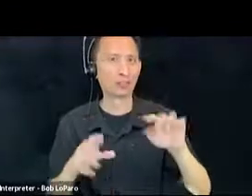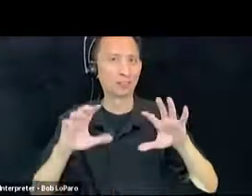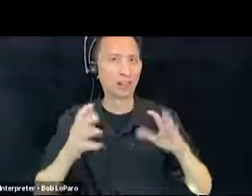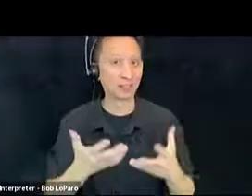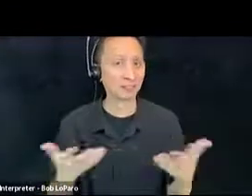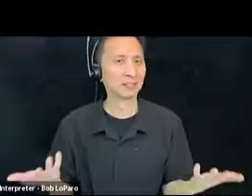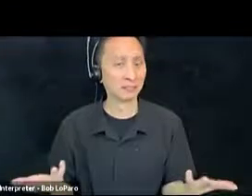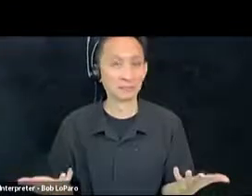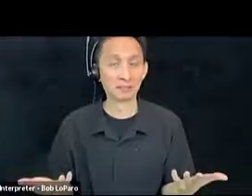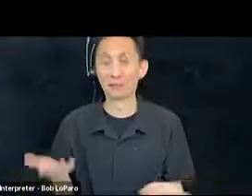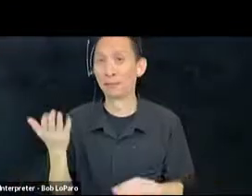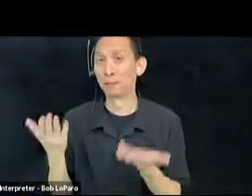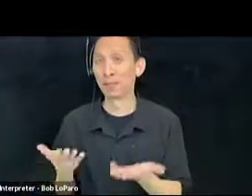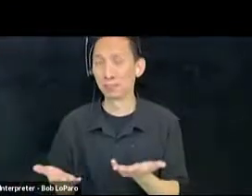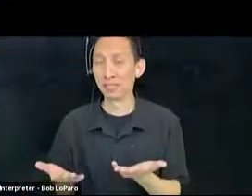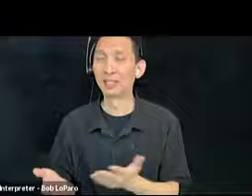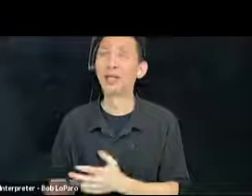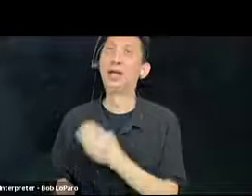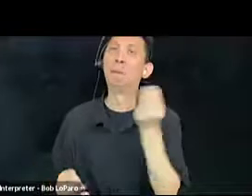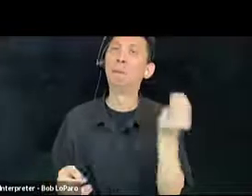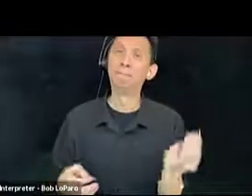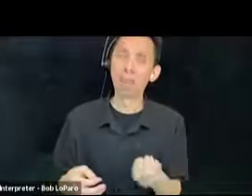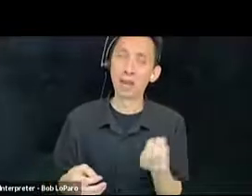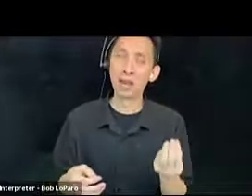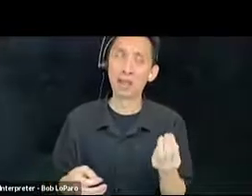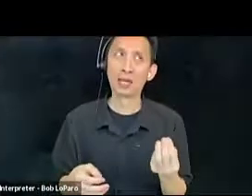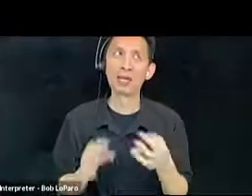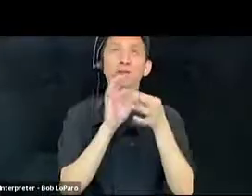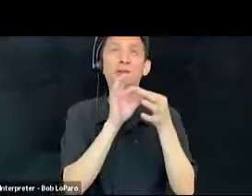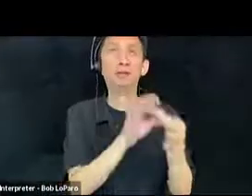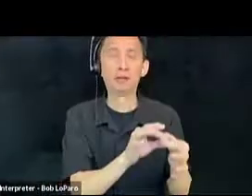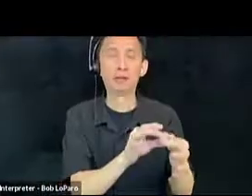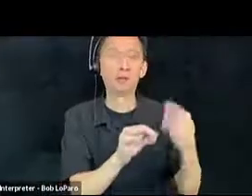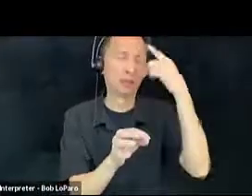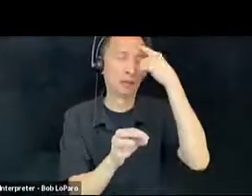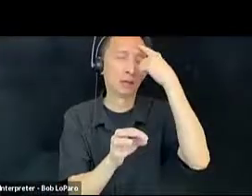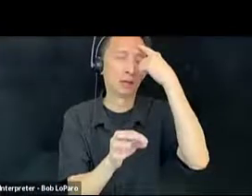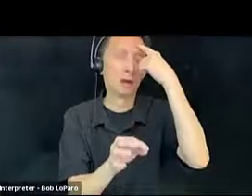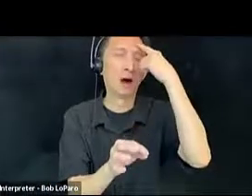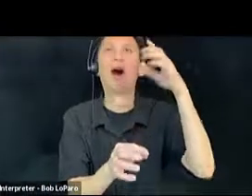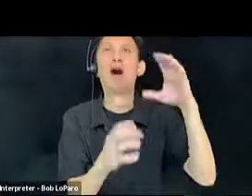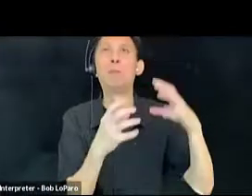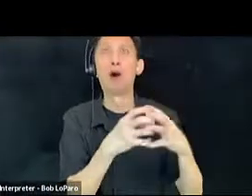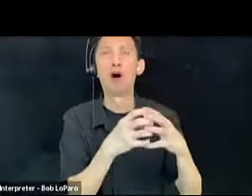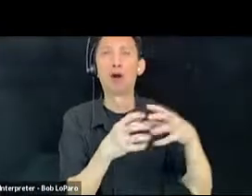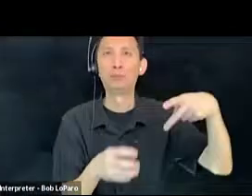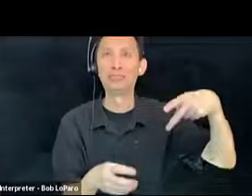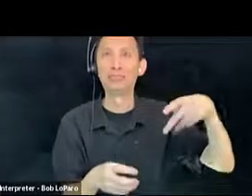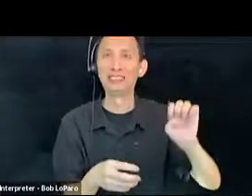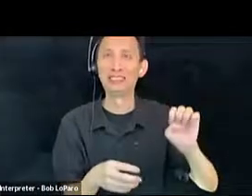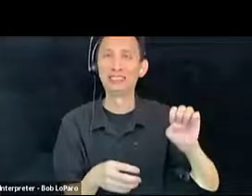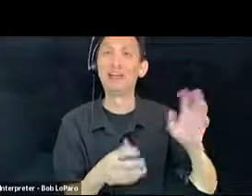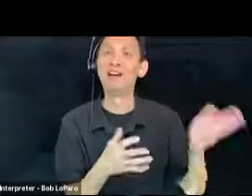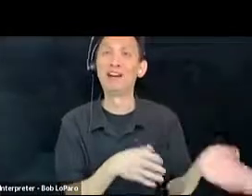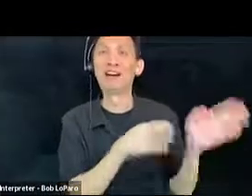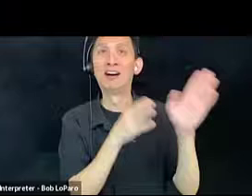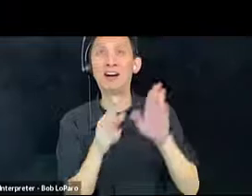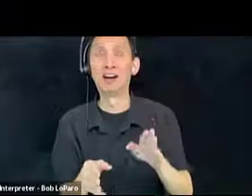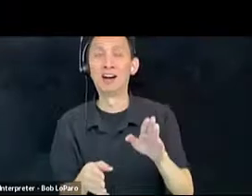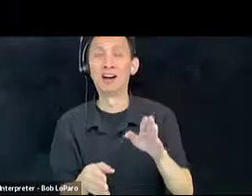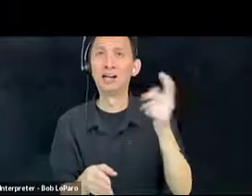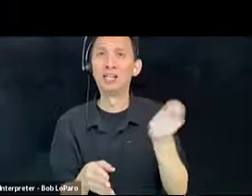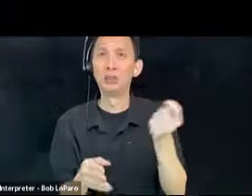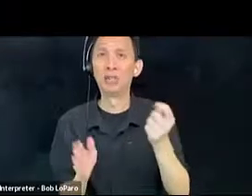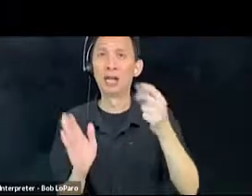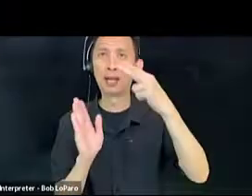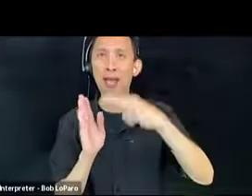by the ball, like because we know PE always happens on Mondays. And on Tuesdays, we have the paintbrush because Tuesdays is art,